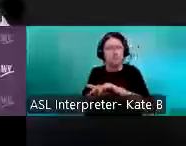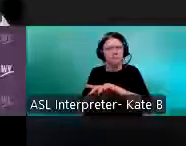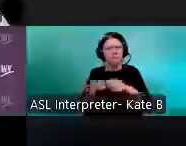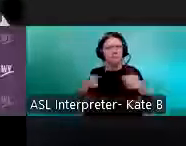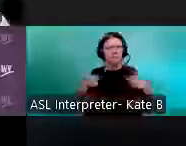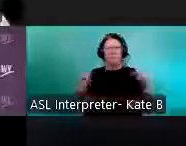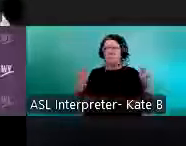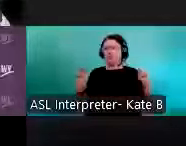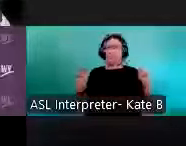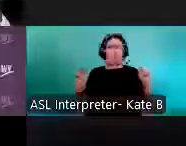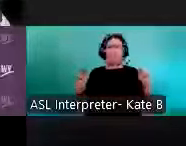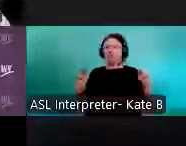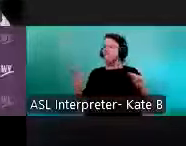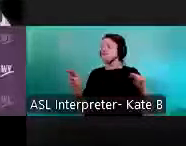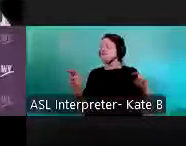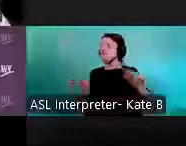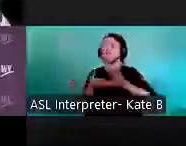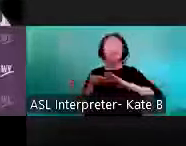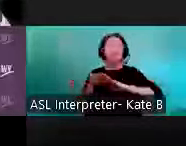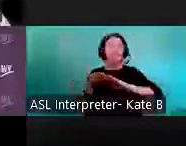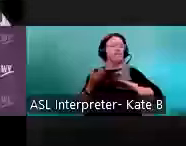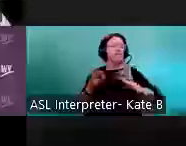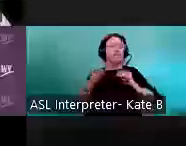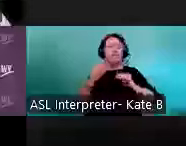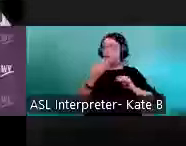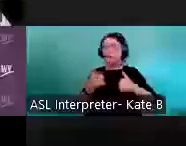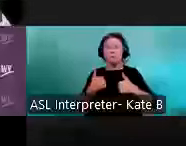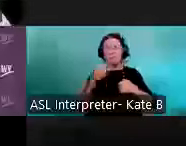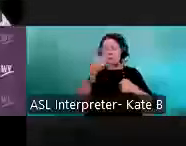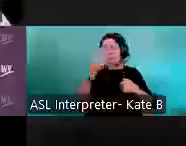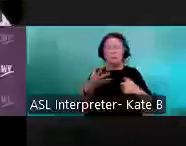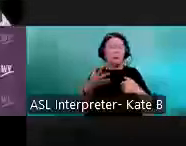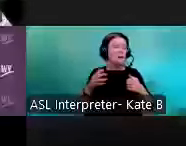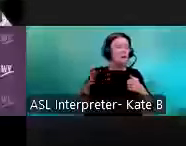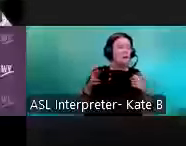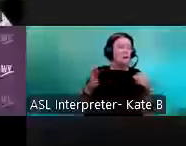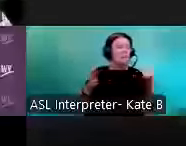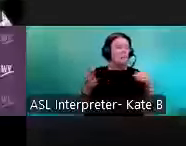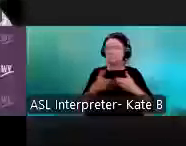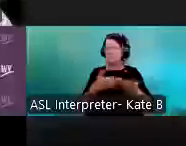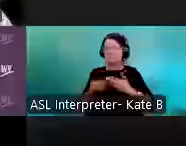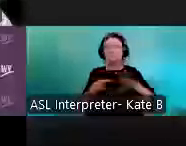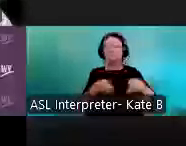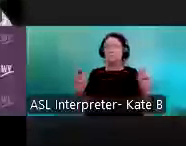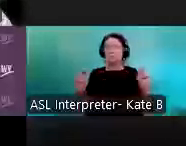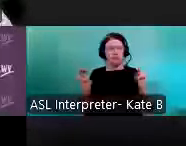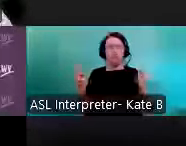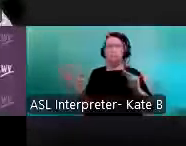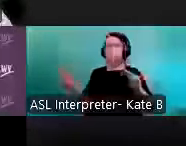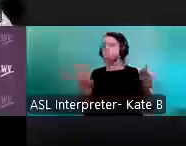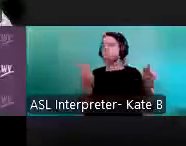at the polling place, making sure that things are operating the way that they're supposed to be, is really, really helpful and really